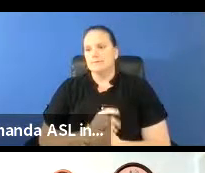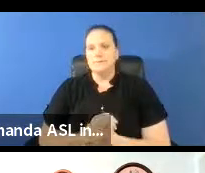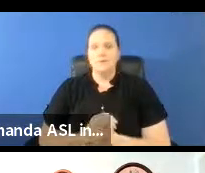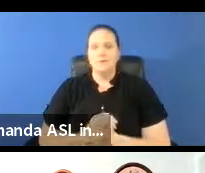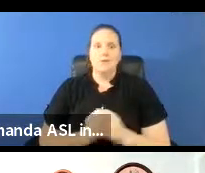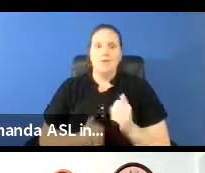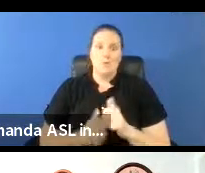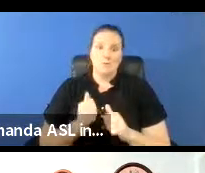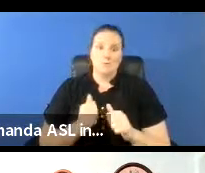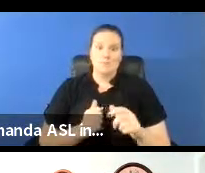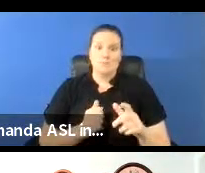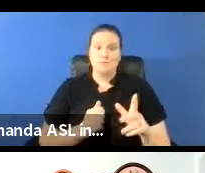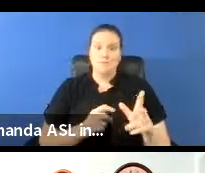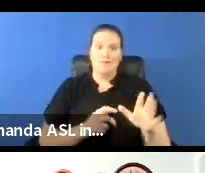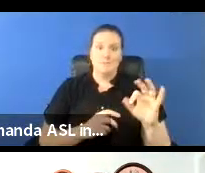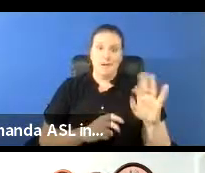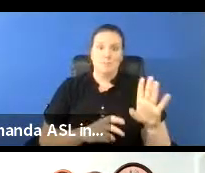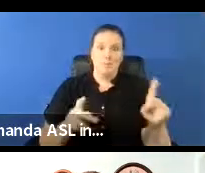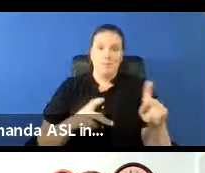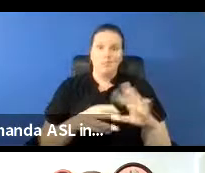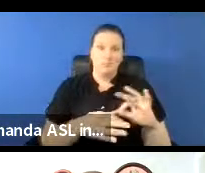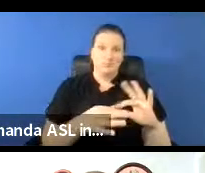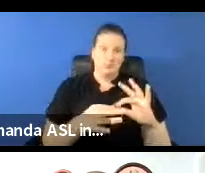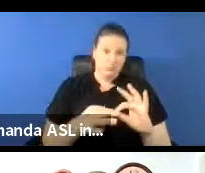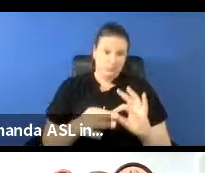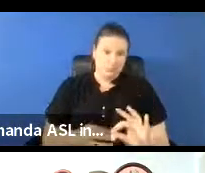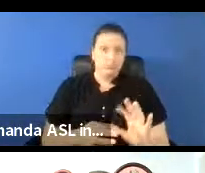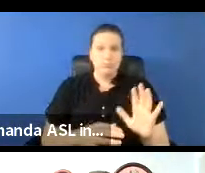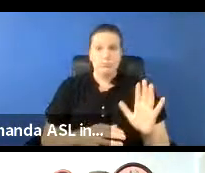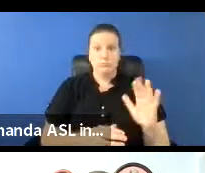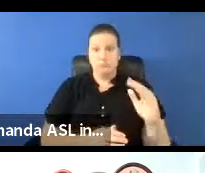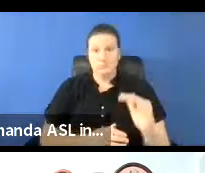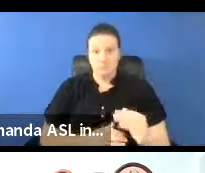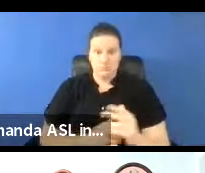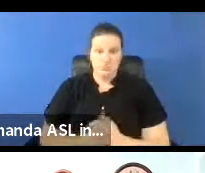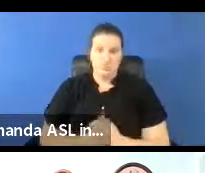contributors to our Facebook page and other